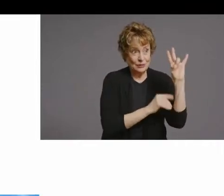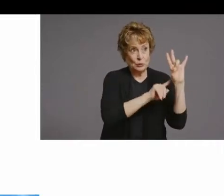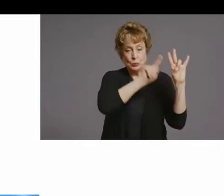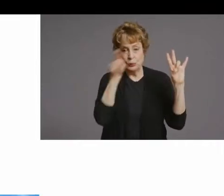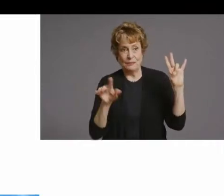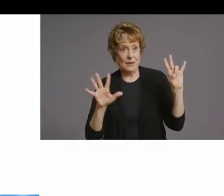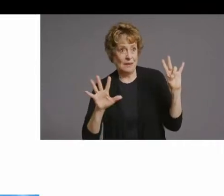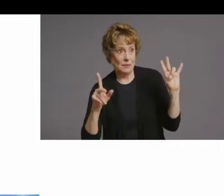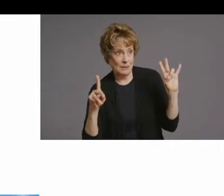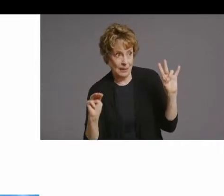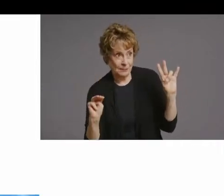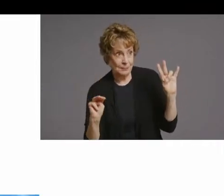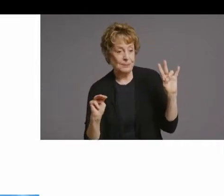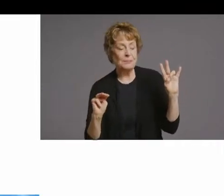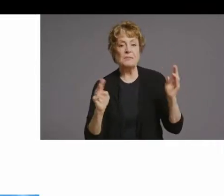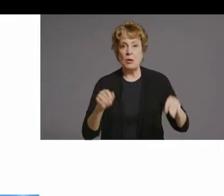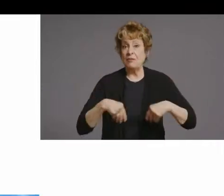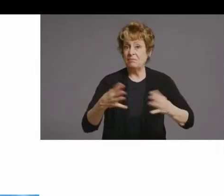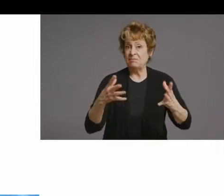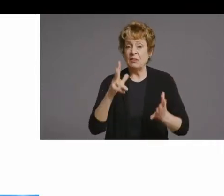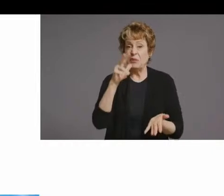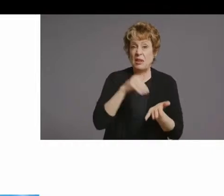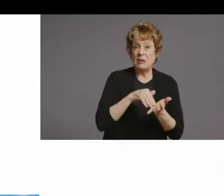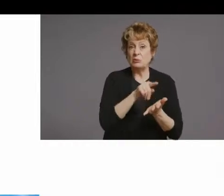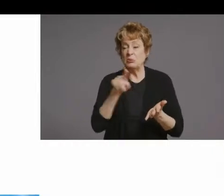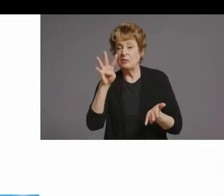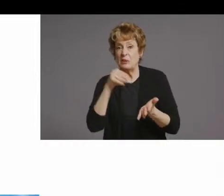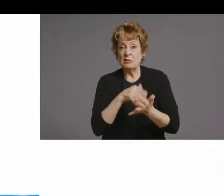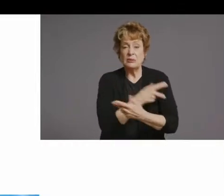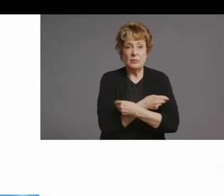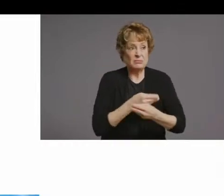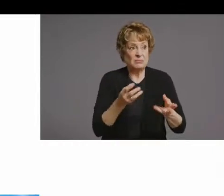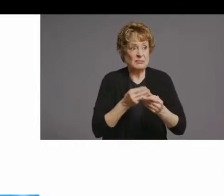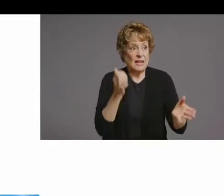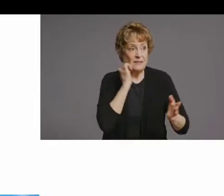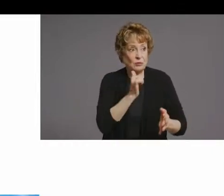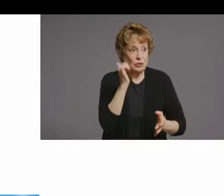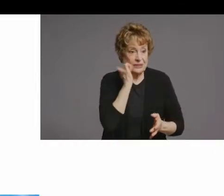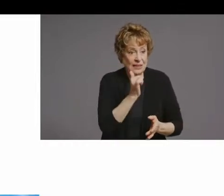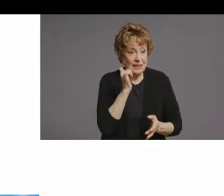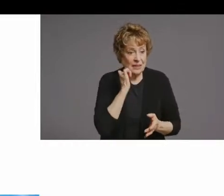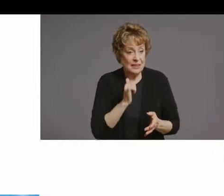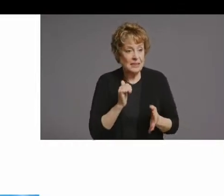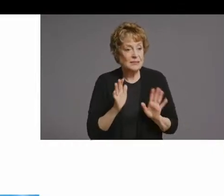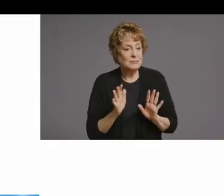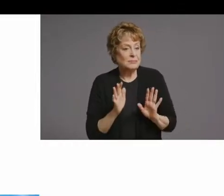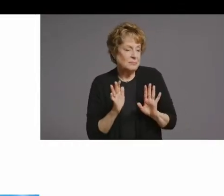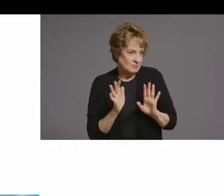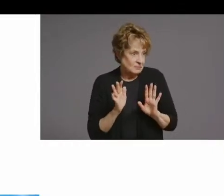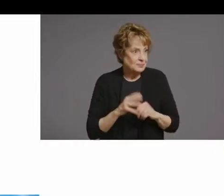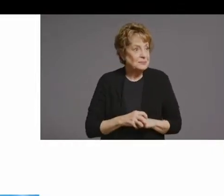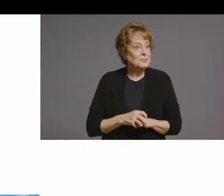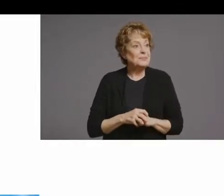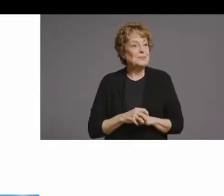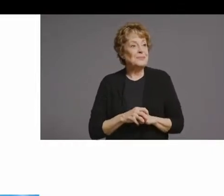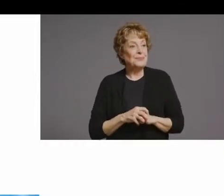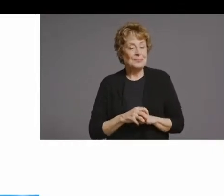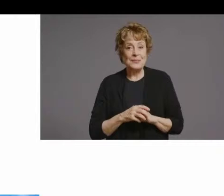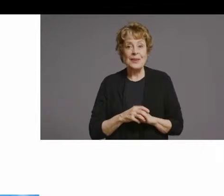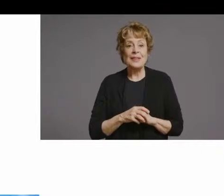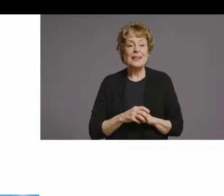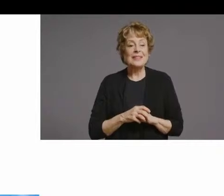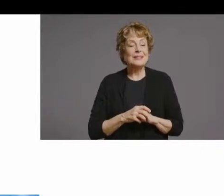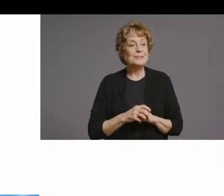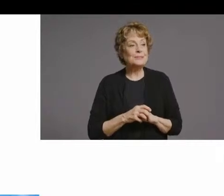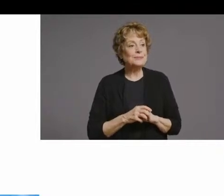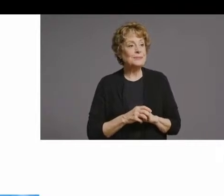walk-up site and offer approximately 3,000 to 4,000 appointments per day. We are so excited about our partnership. We are bringing on